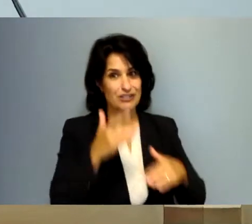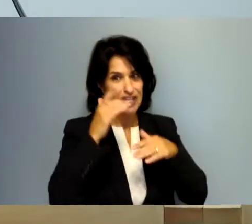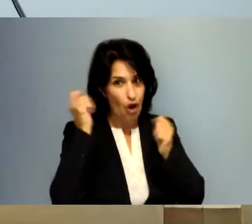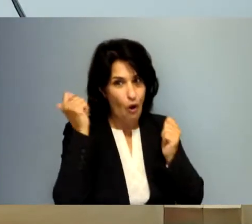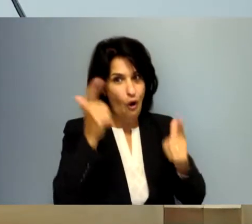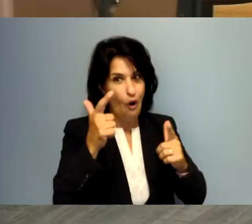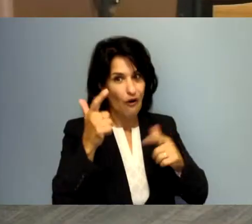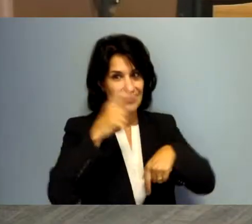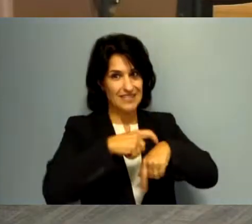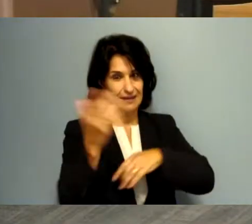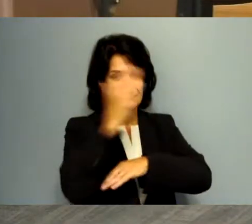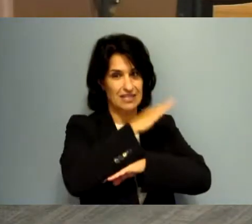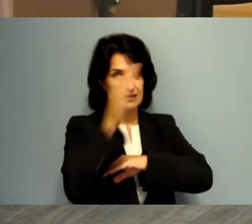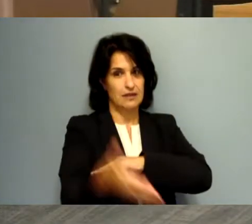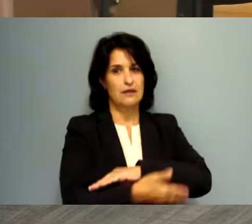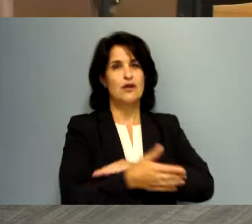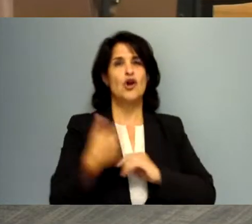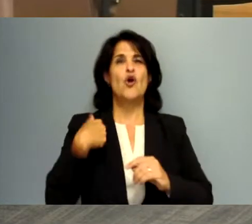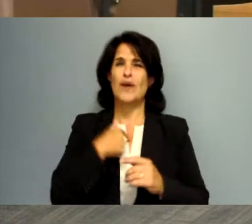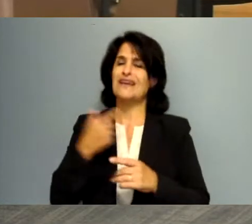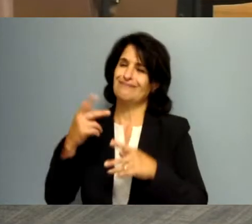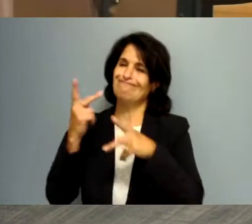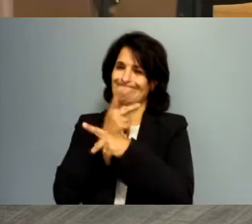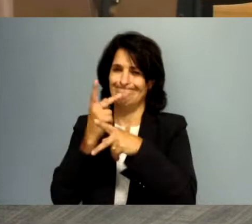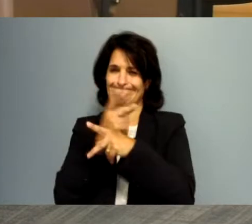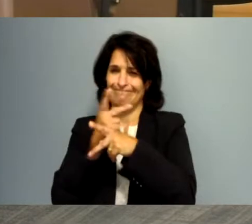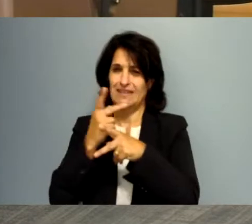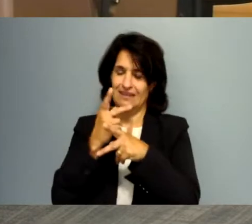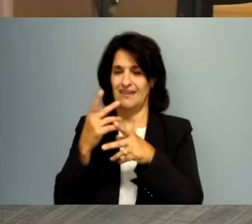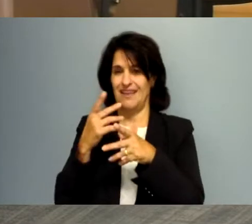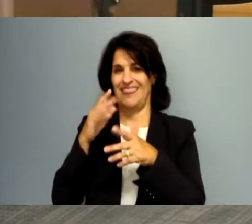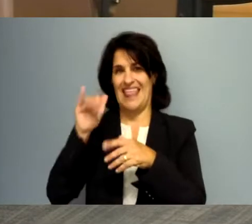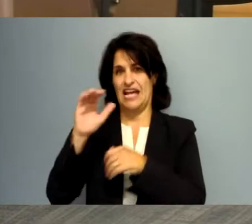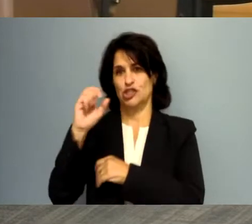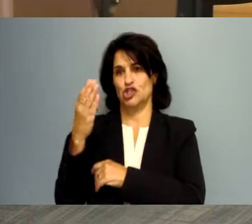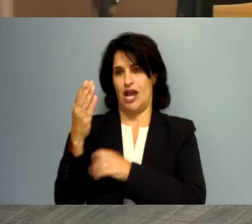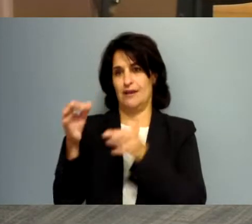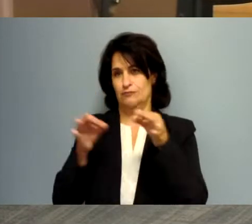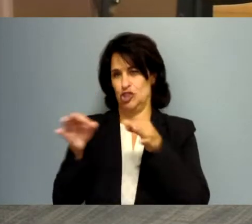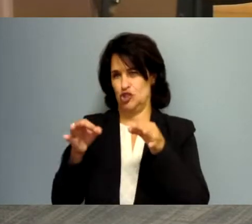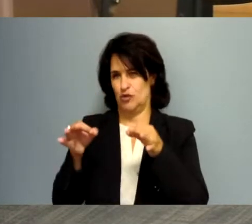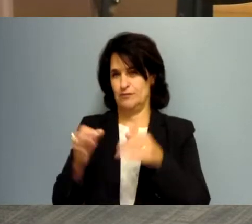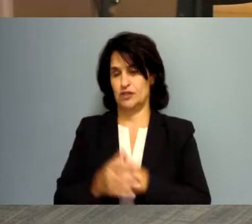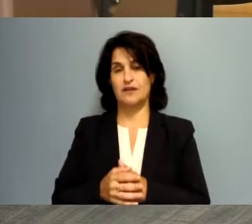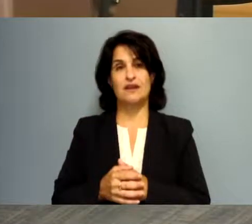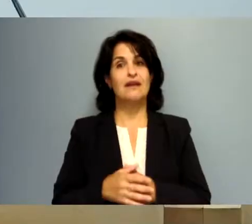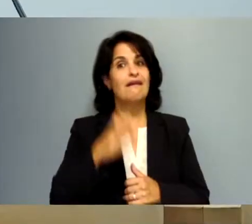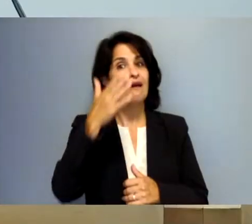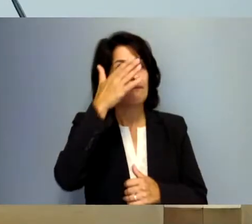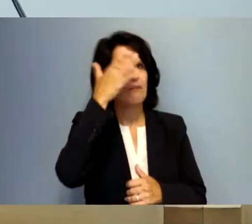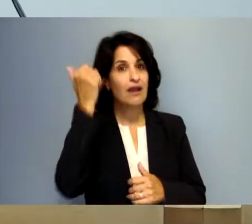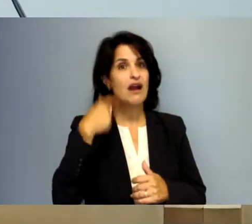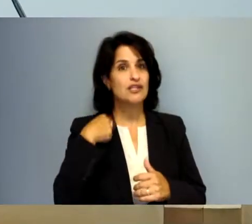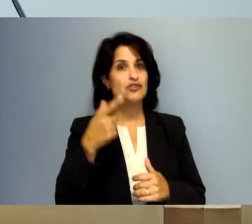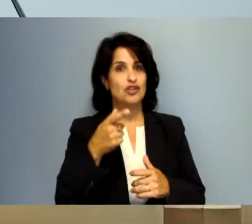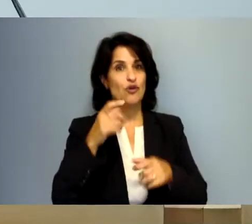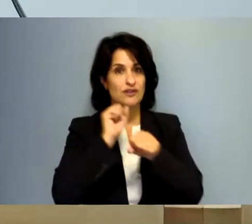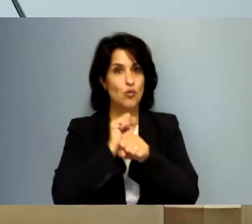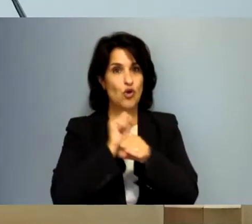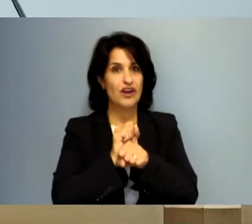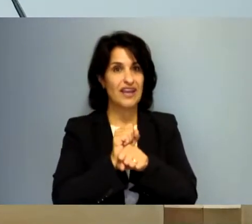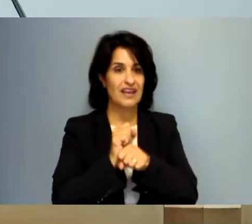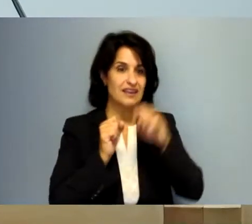We you're, we could work that into the job description. and because I think that as you're working